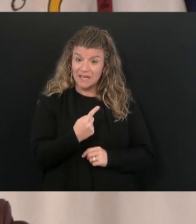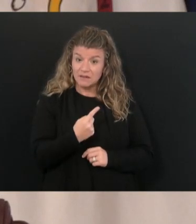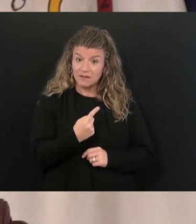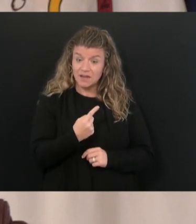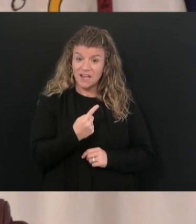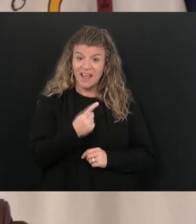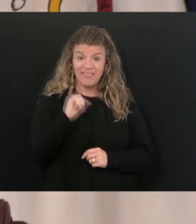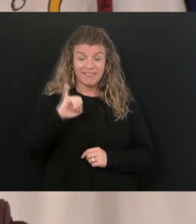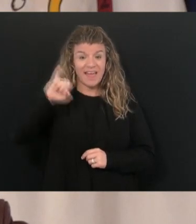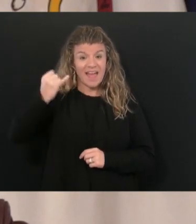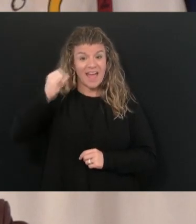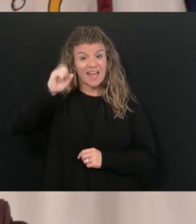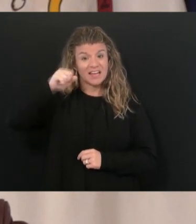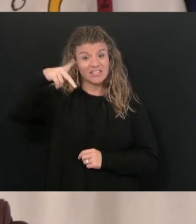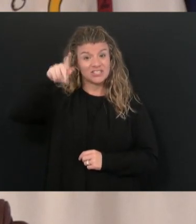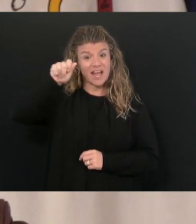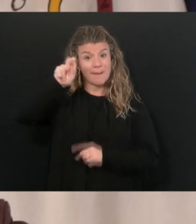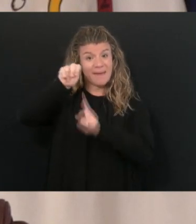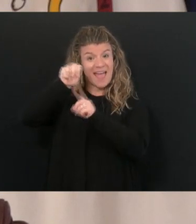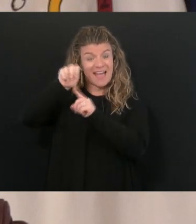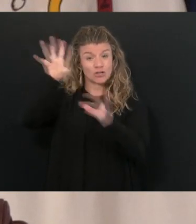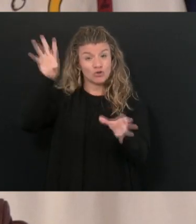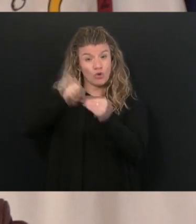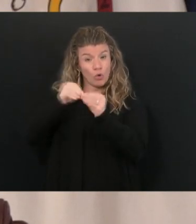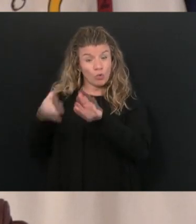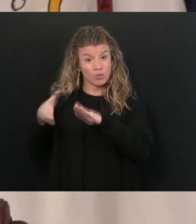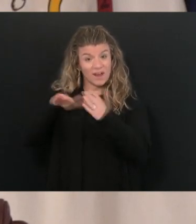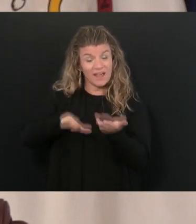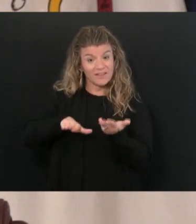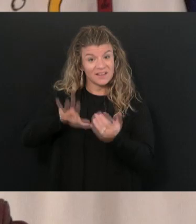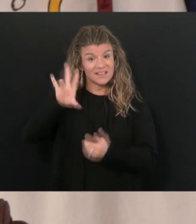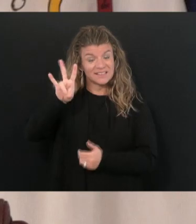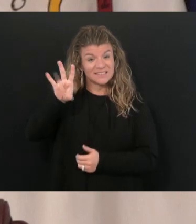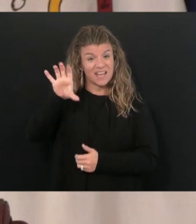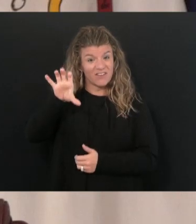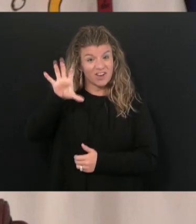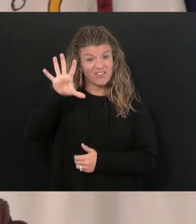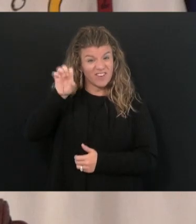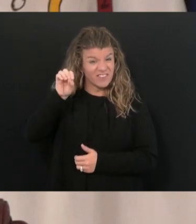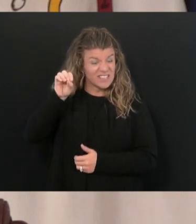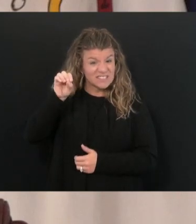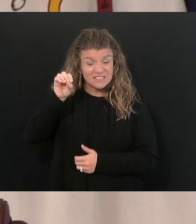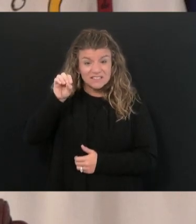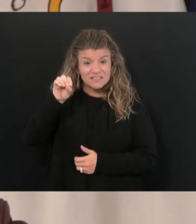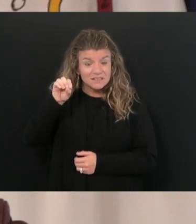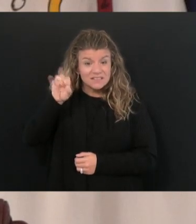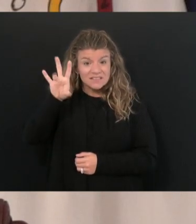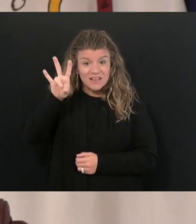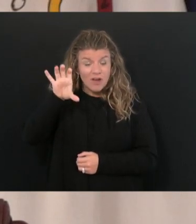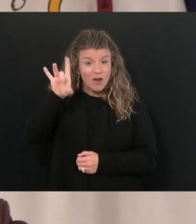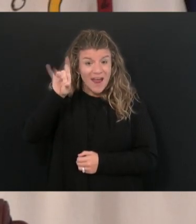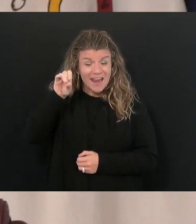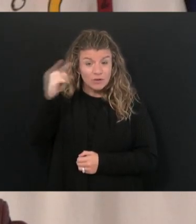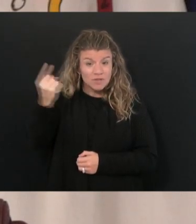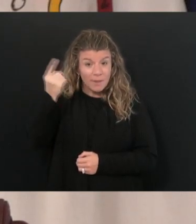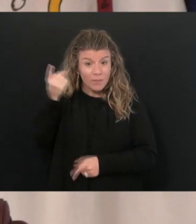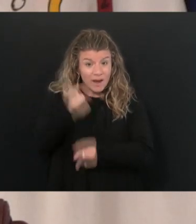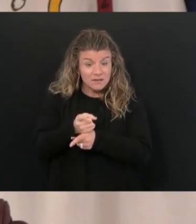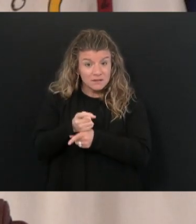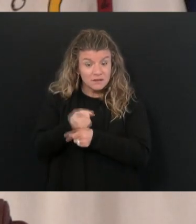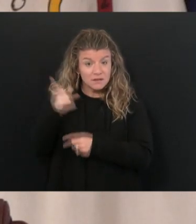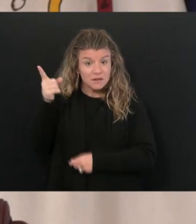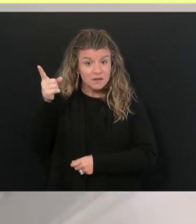that Japan's total death loss was 750 or 780 or whatever? Is that